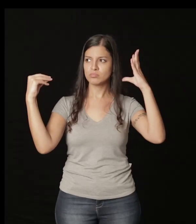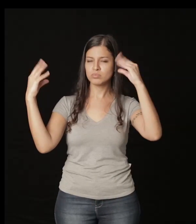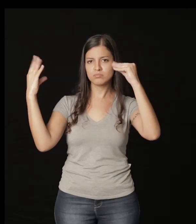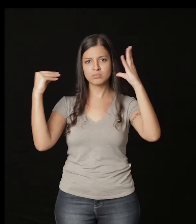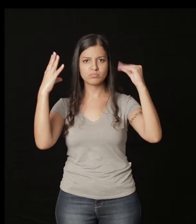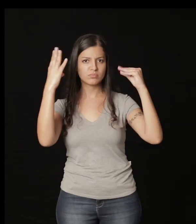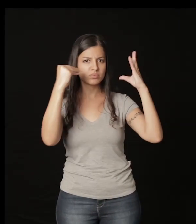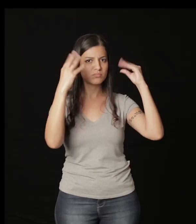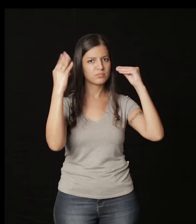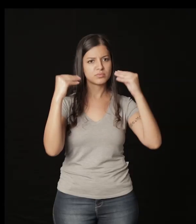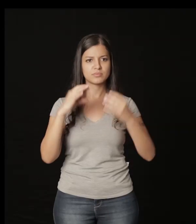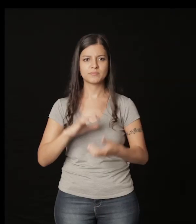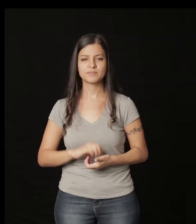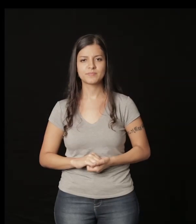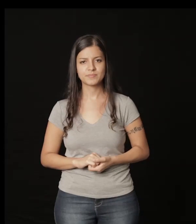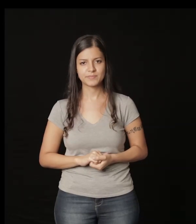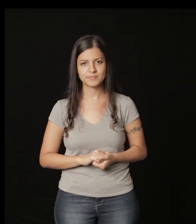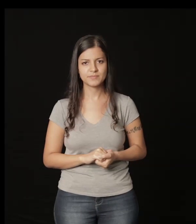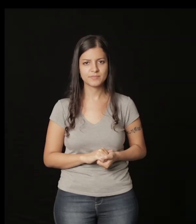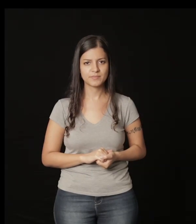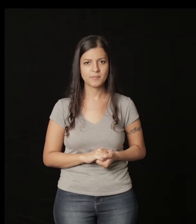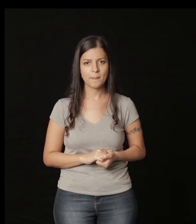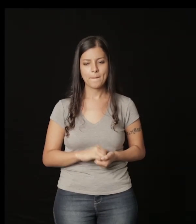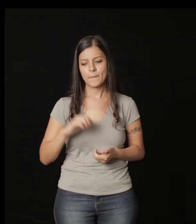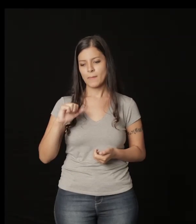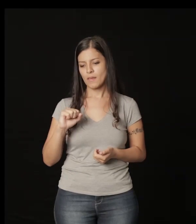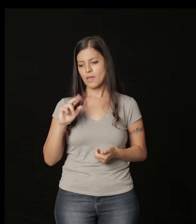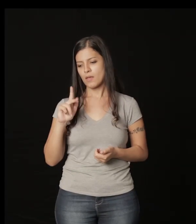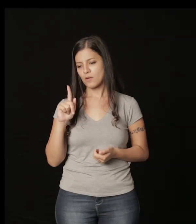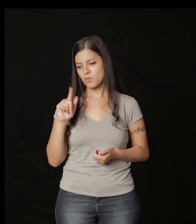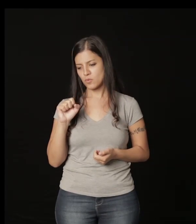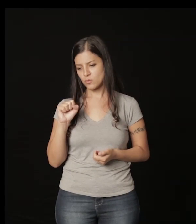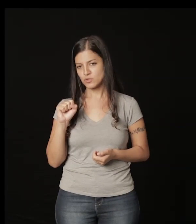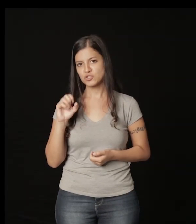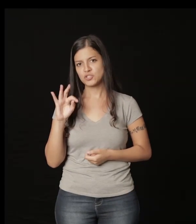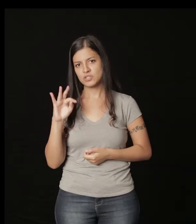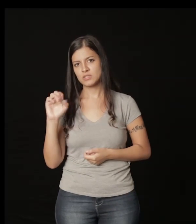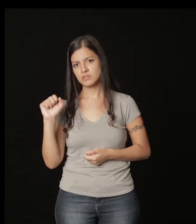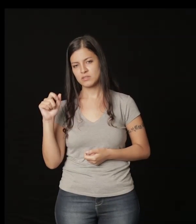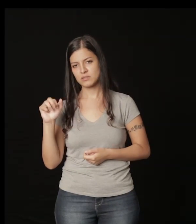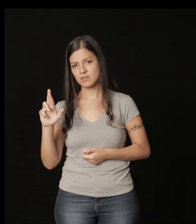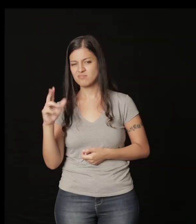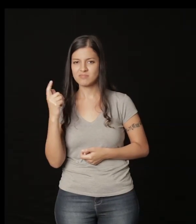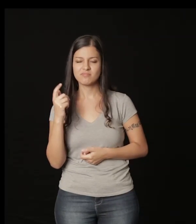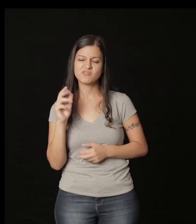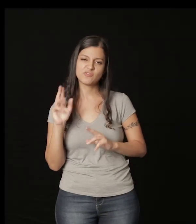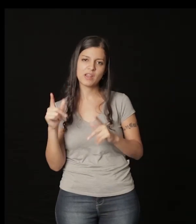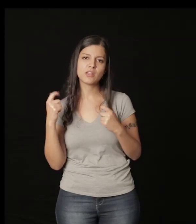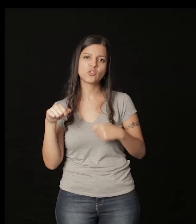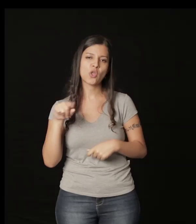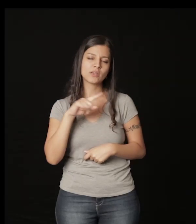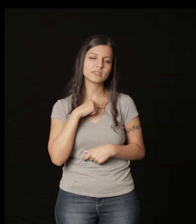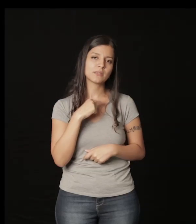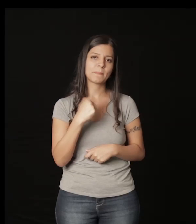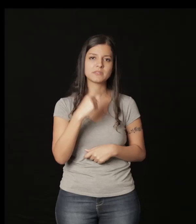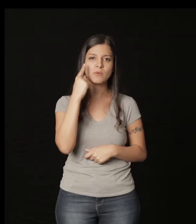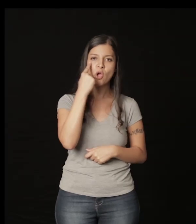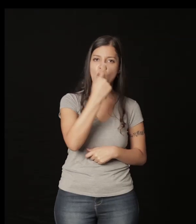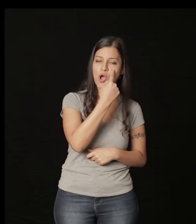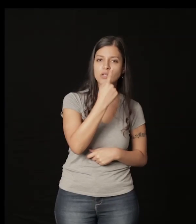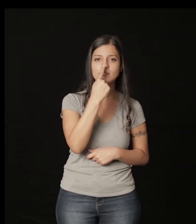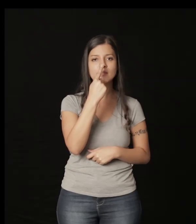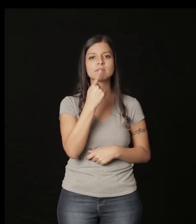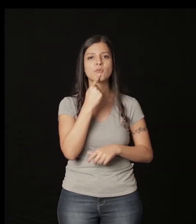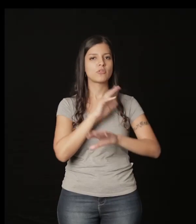of portraits. Unlike August Sander's portraits, we only need the two eyes, the nose, and the